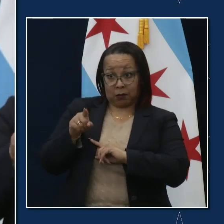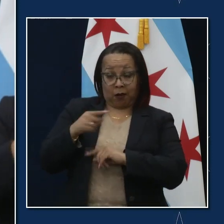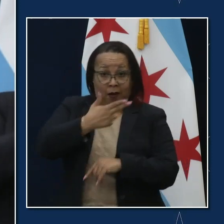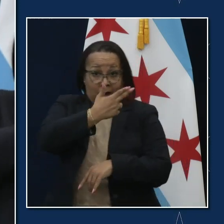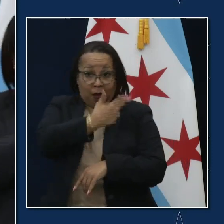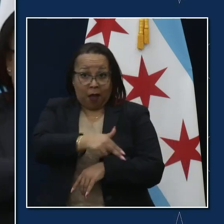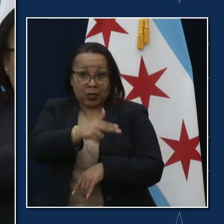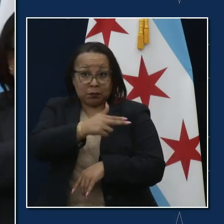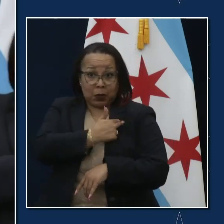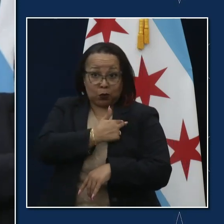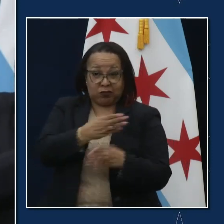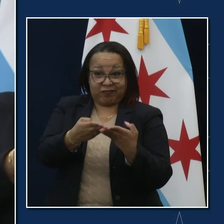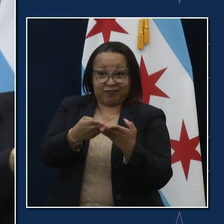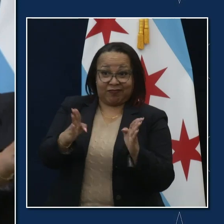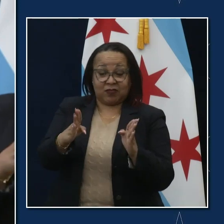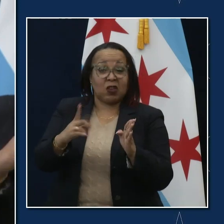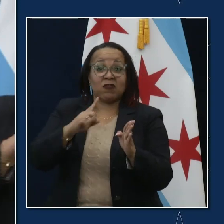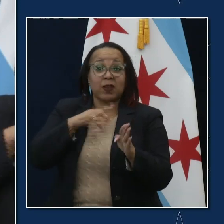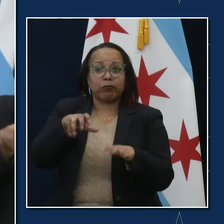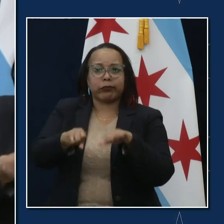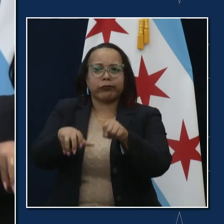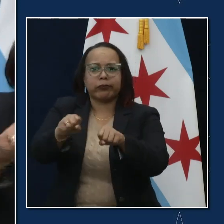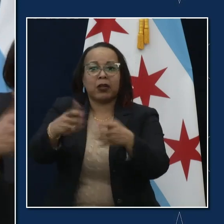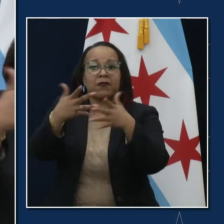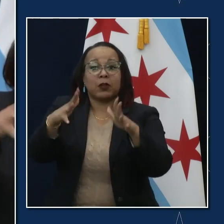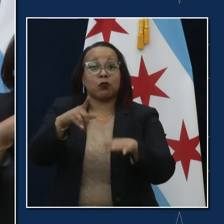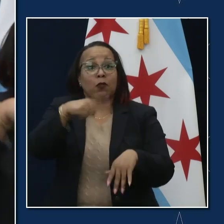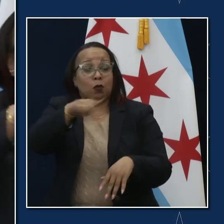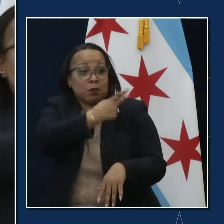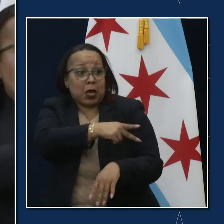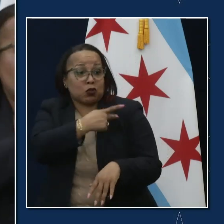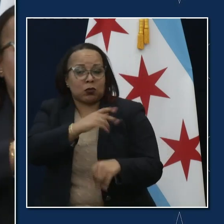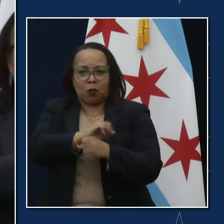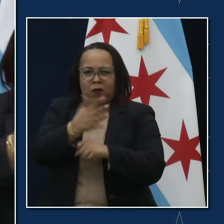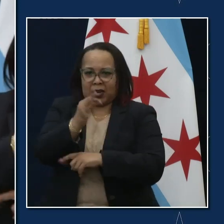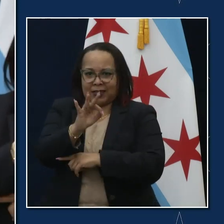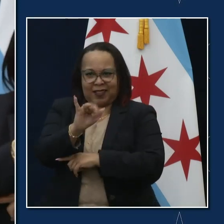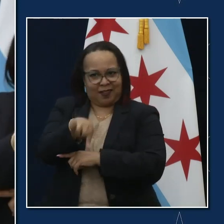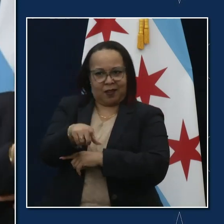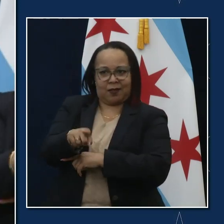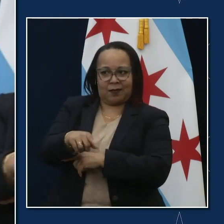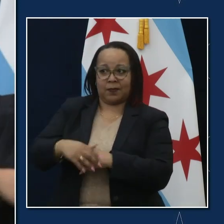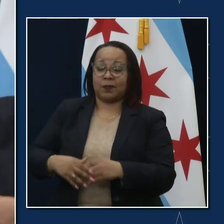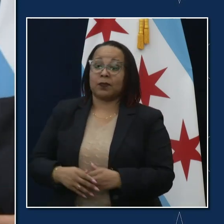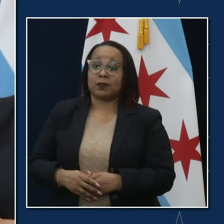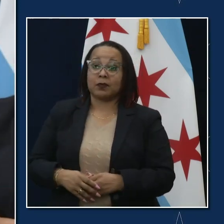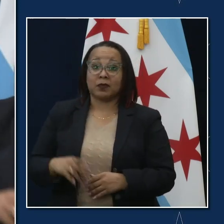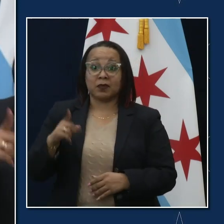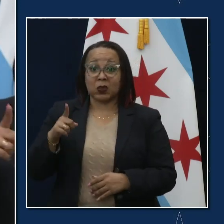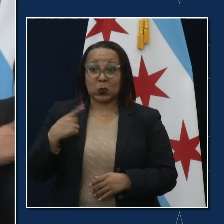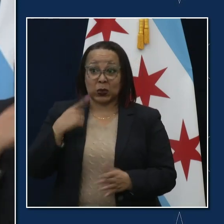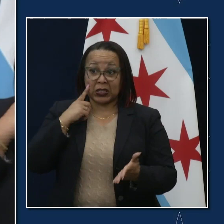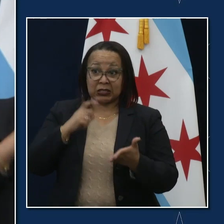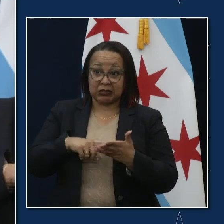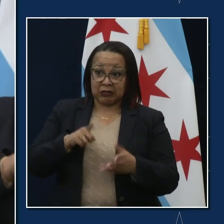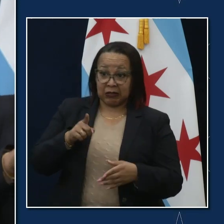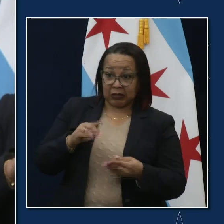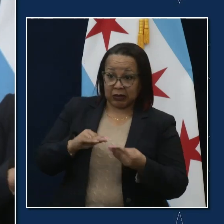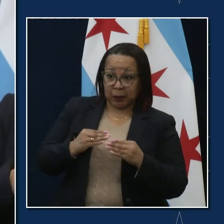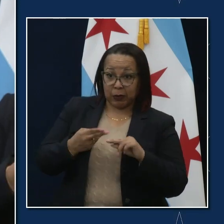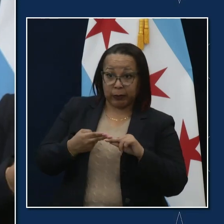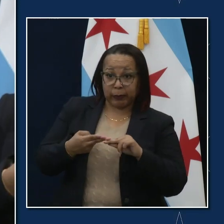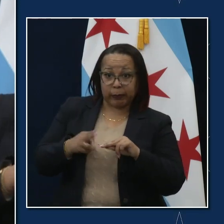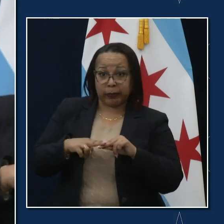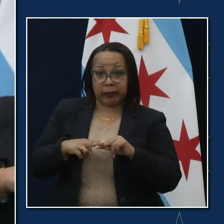across the whole system are taken up by patients with COVID-19, as you heard from Dr. Agarwal. If and when we see that number get